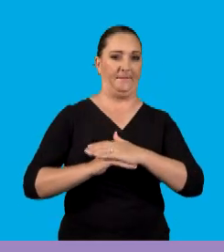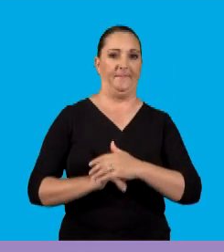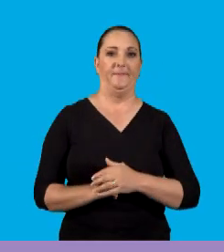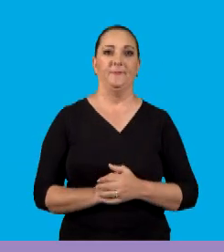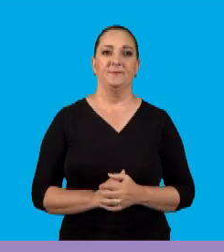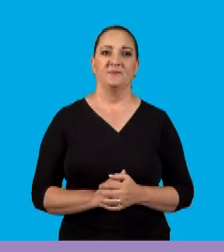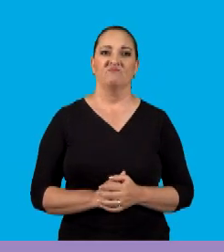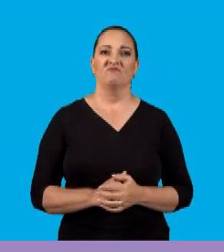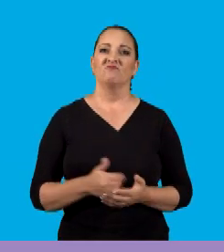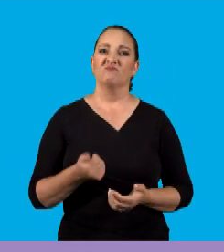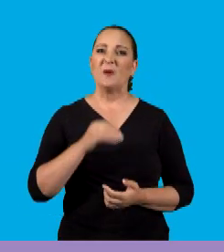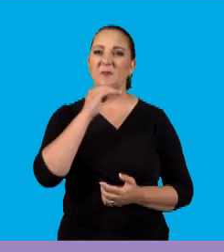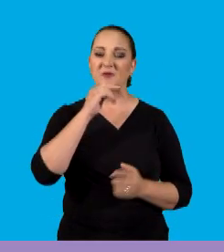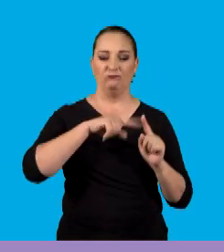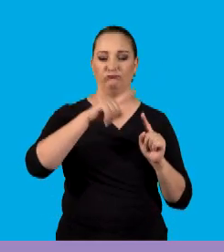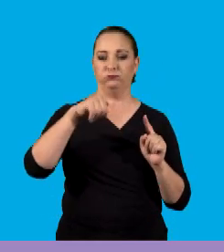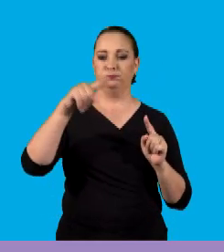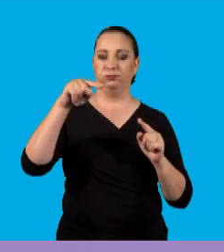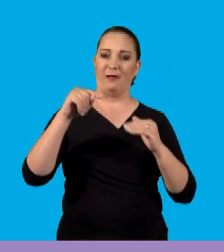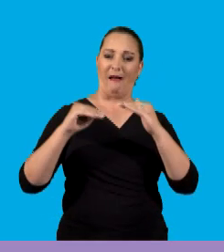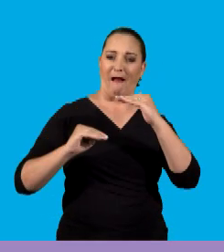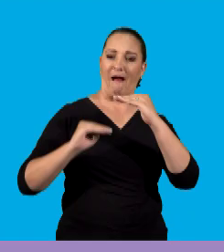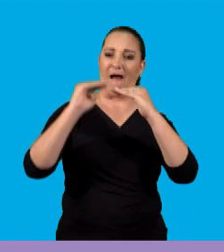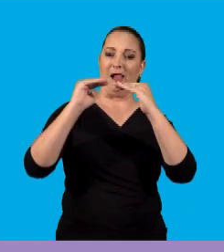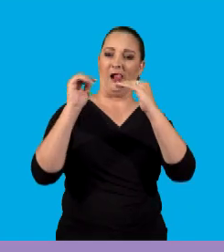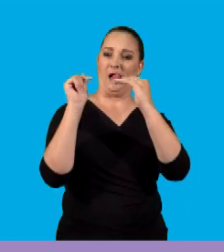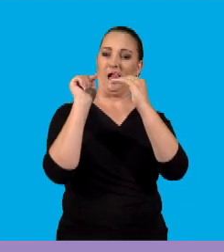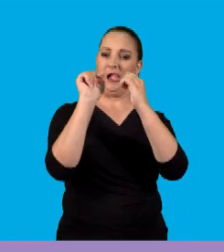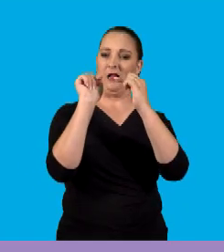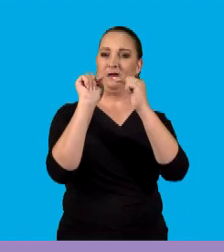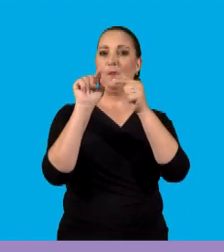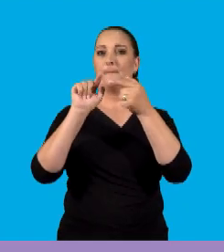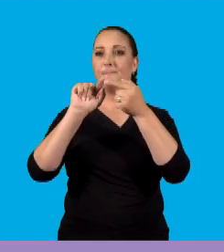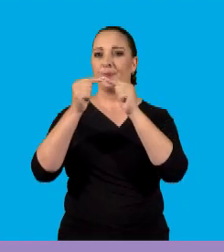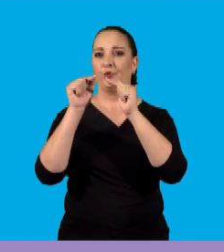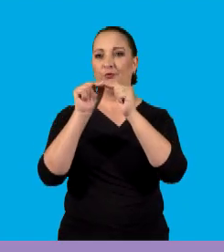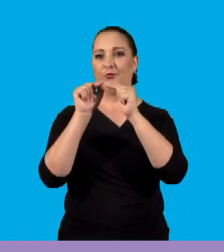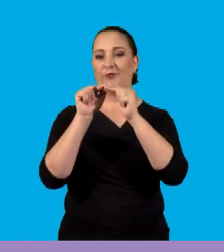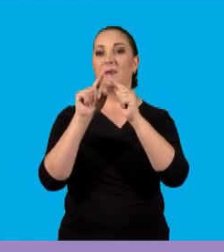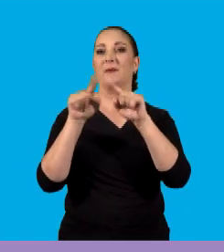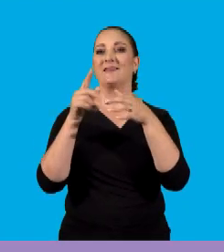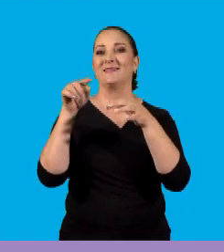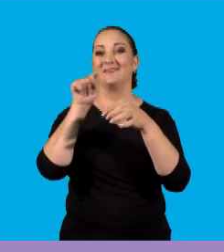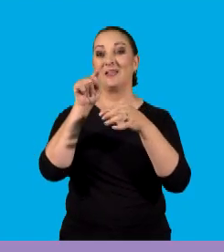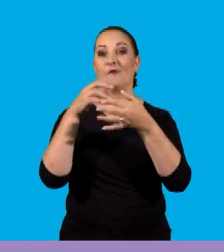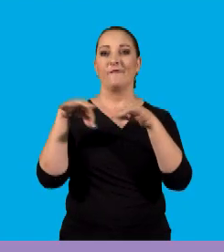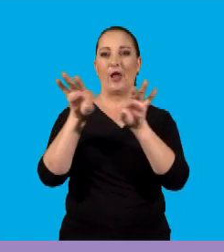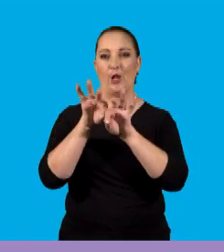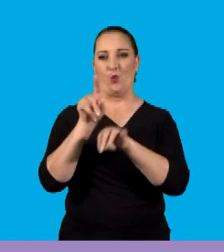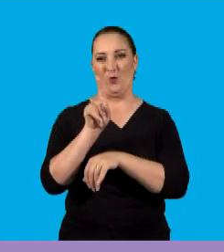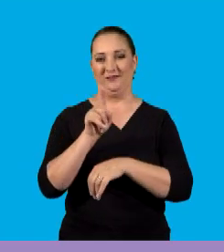we are going to look at maximum. And that is the maximum point of a graph is the highest